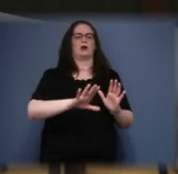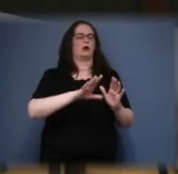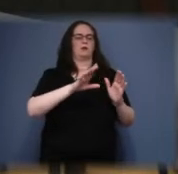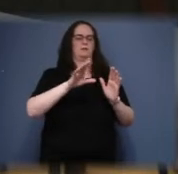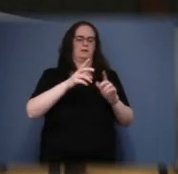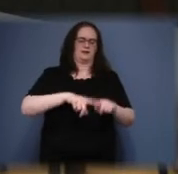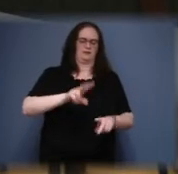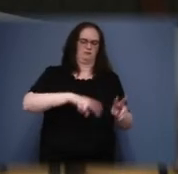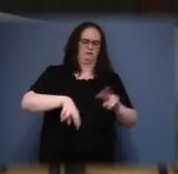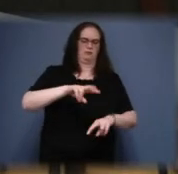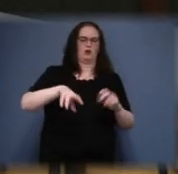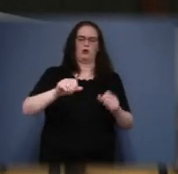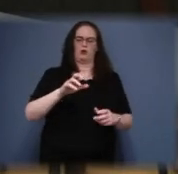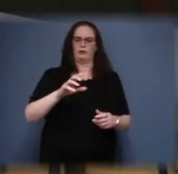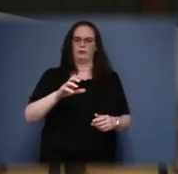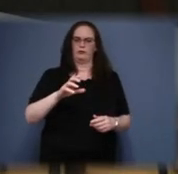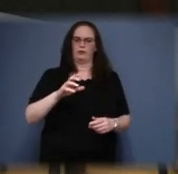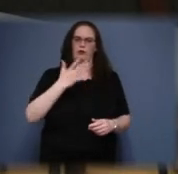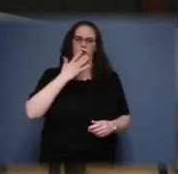of their skin and their gender.